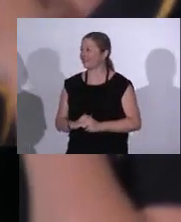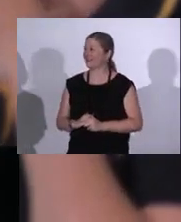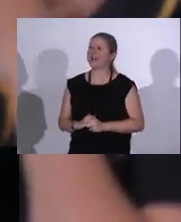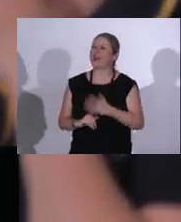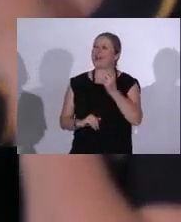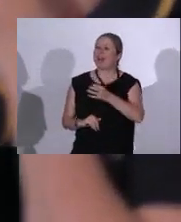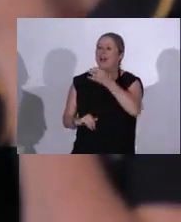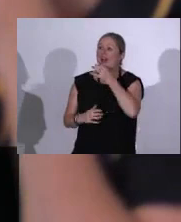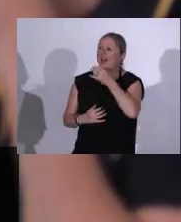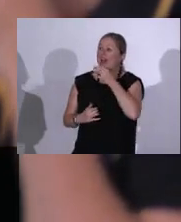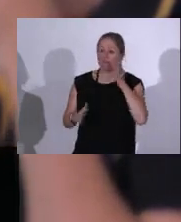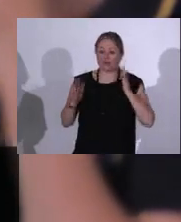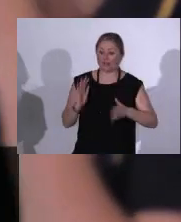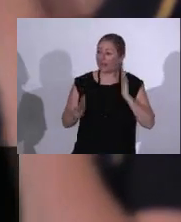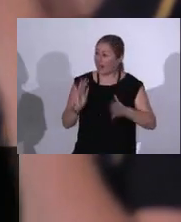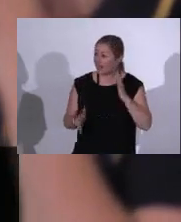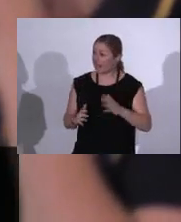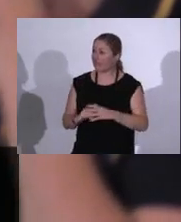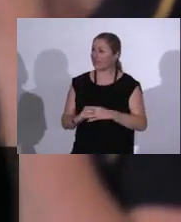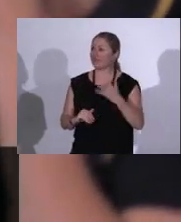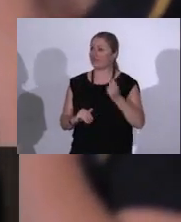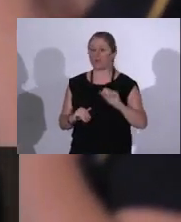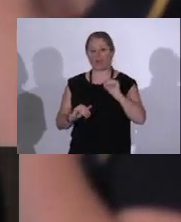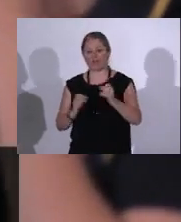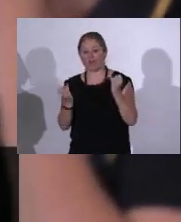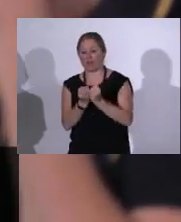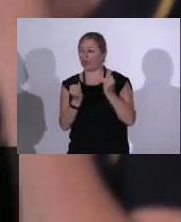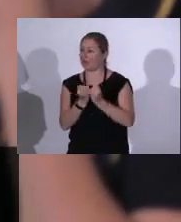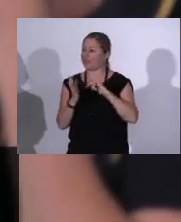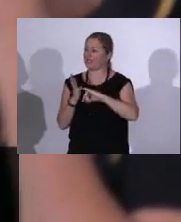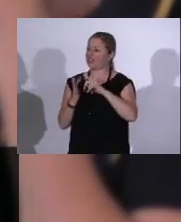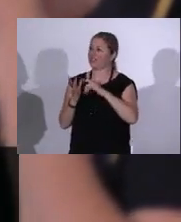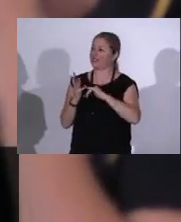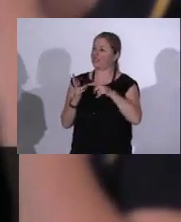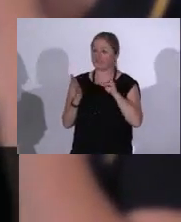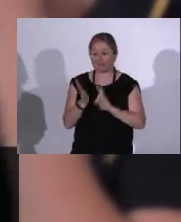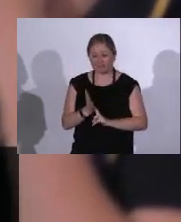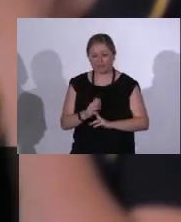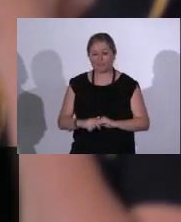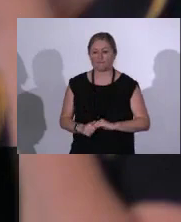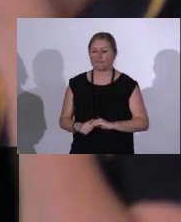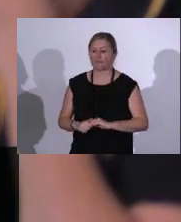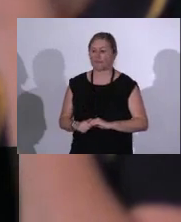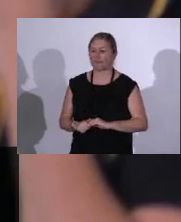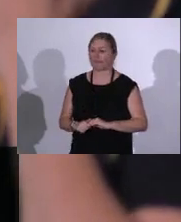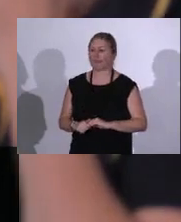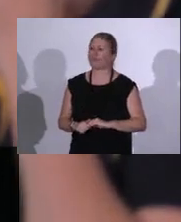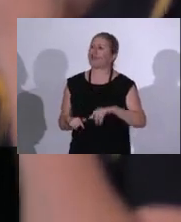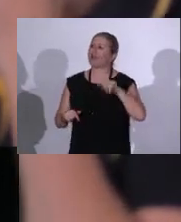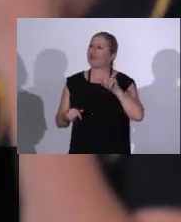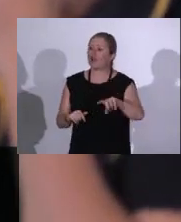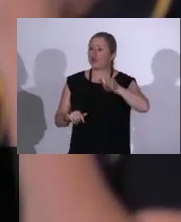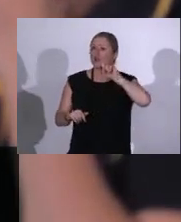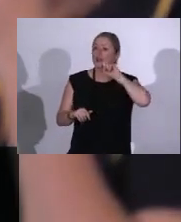who took an all-ability stream through that as part of their competition season. And then with they'll be getting on board